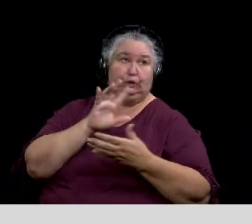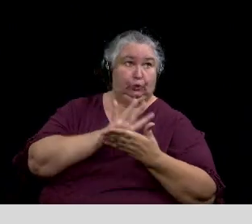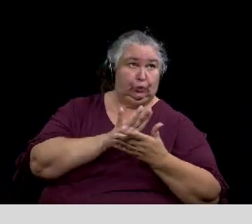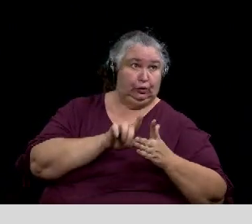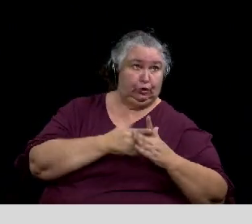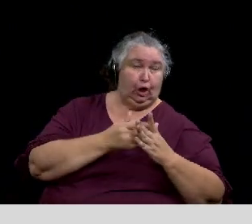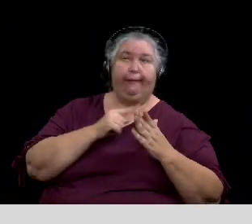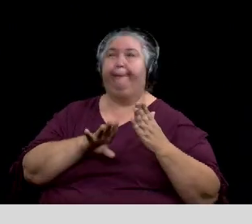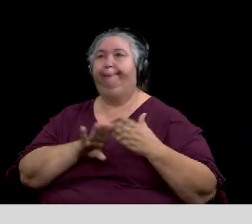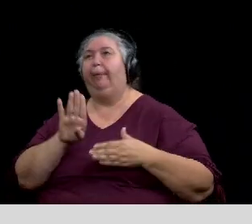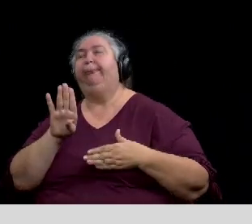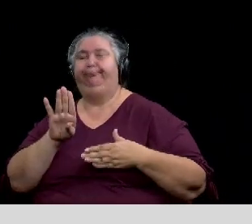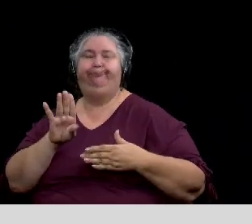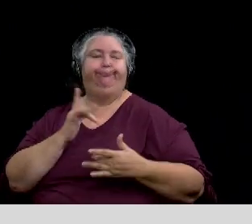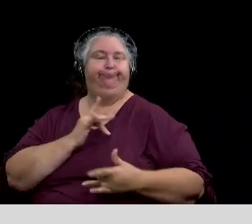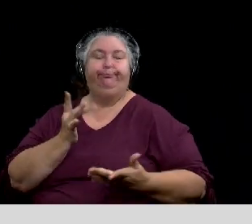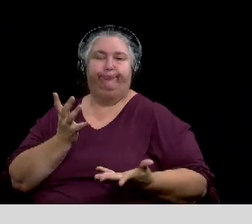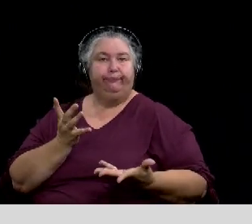in cases of